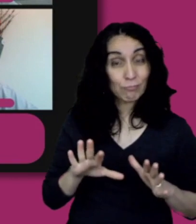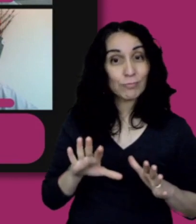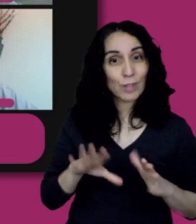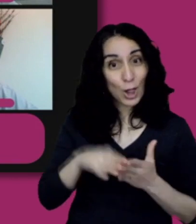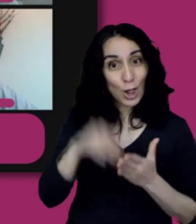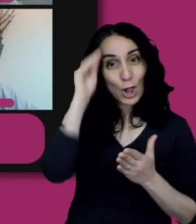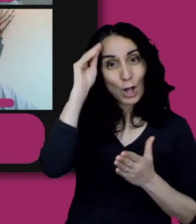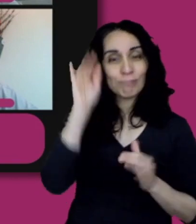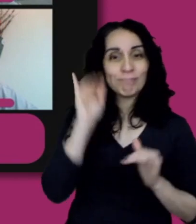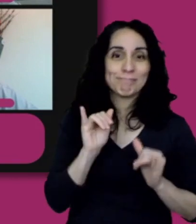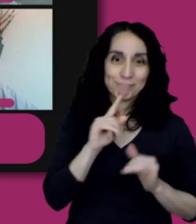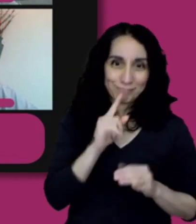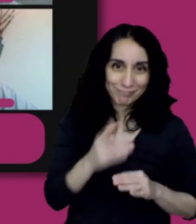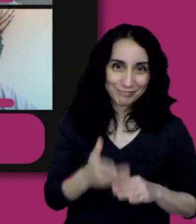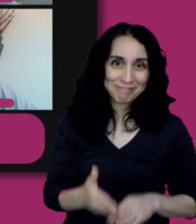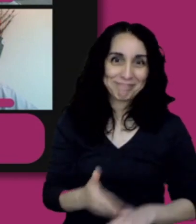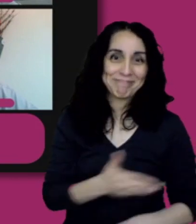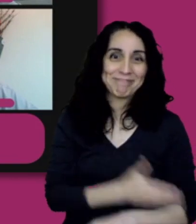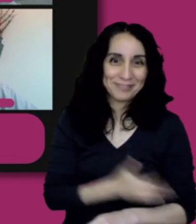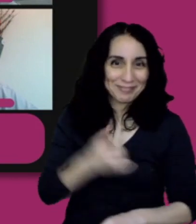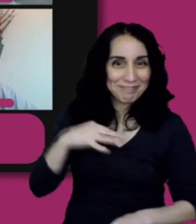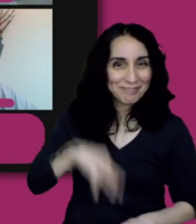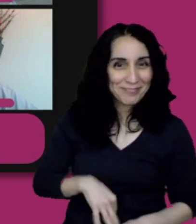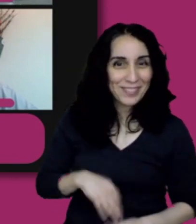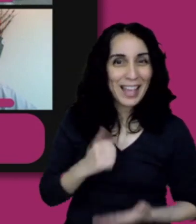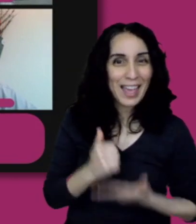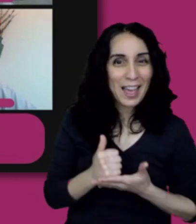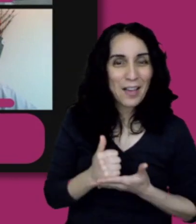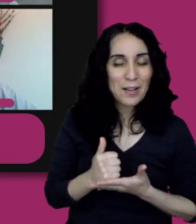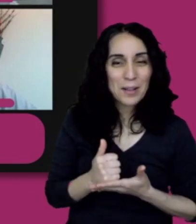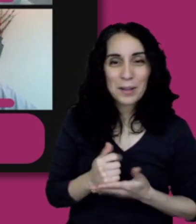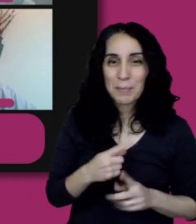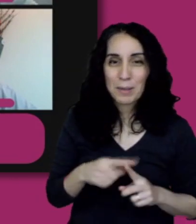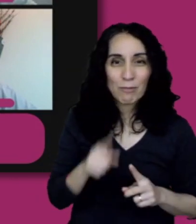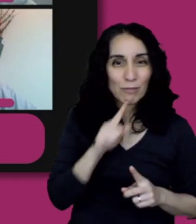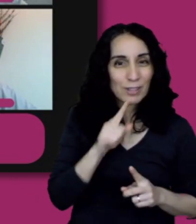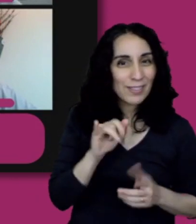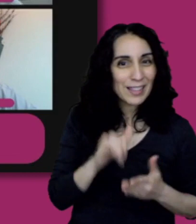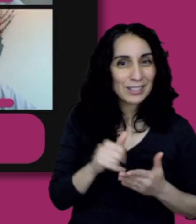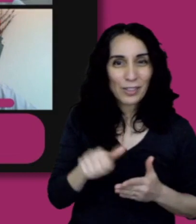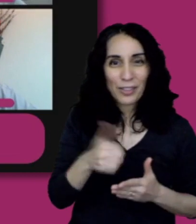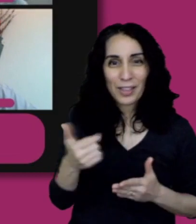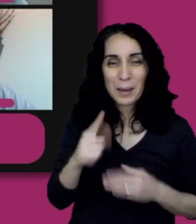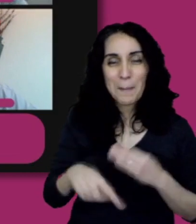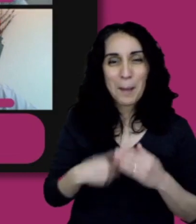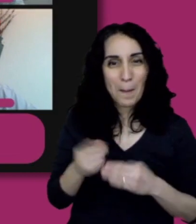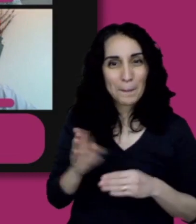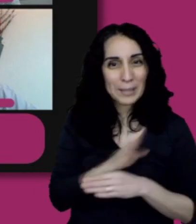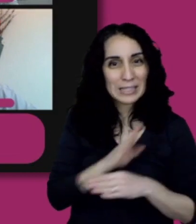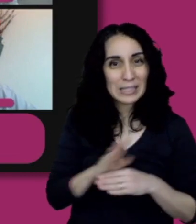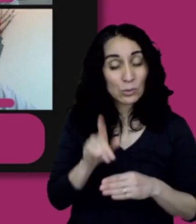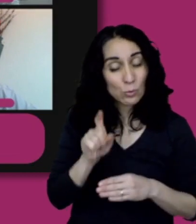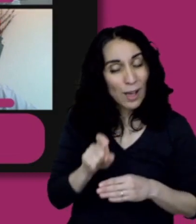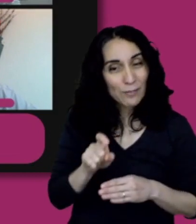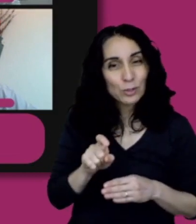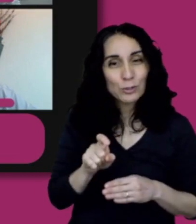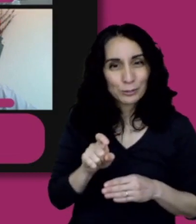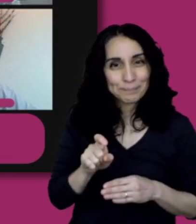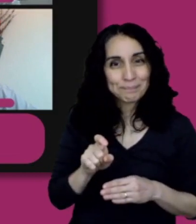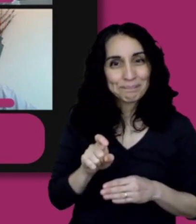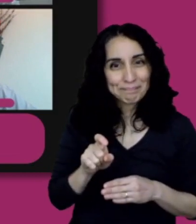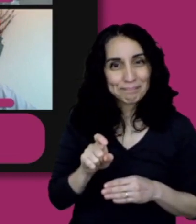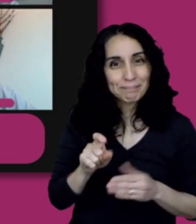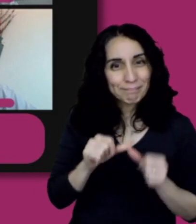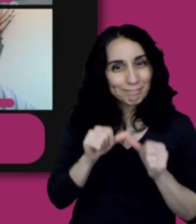once it was over, that was a tremendous advantage. But that's the other thing about being in business. I find